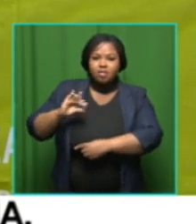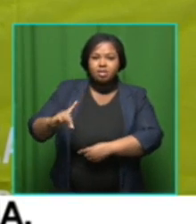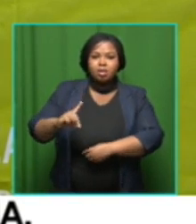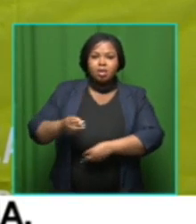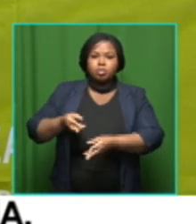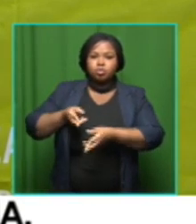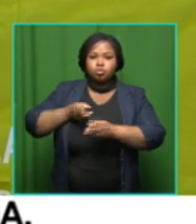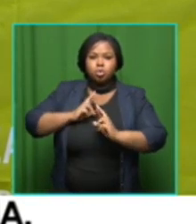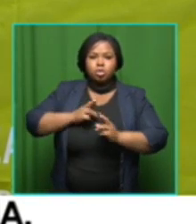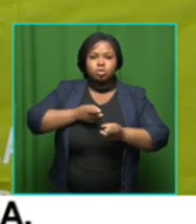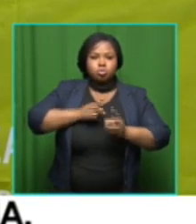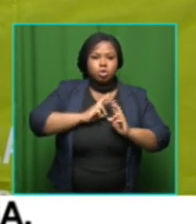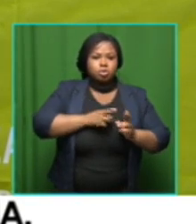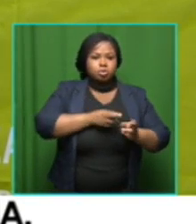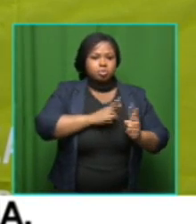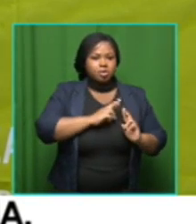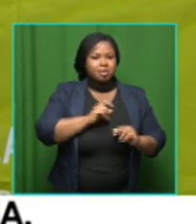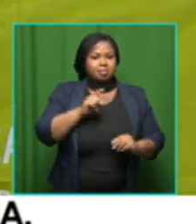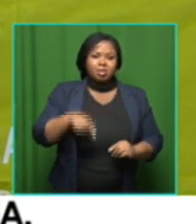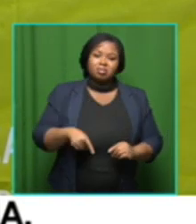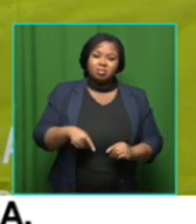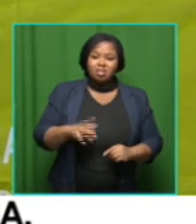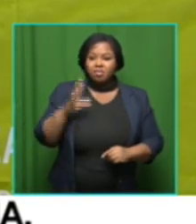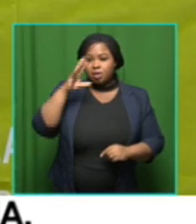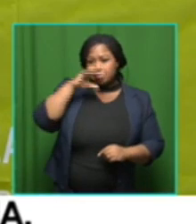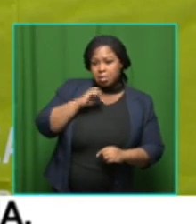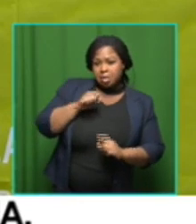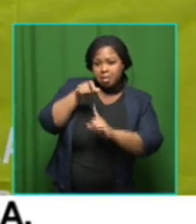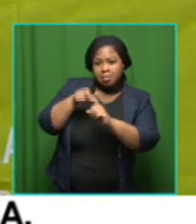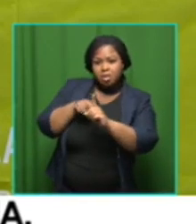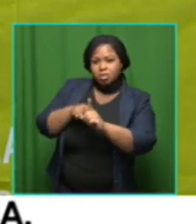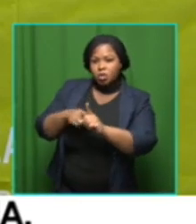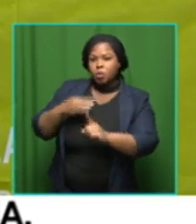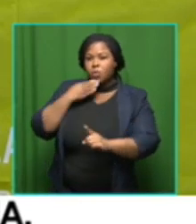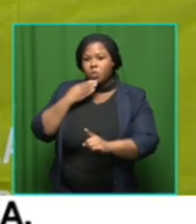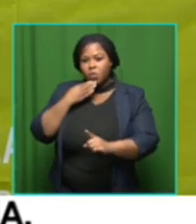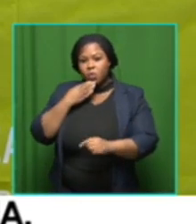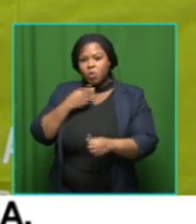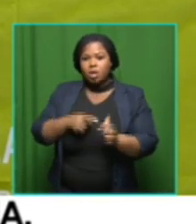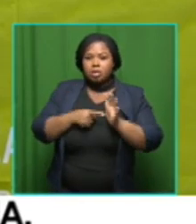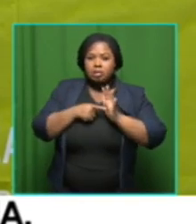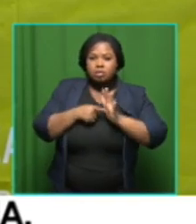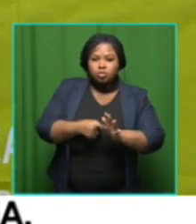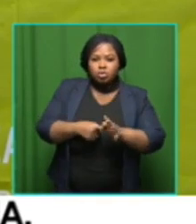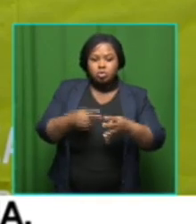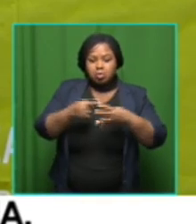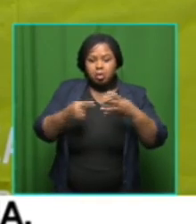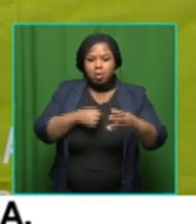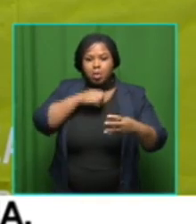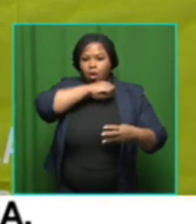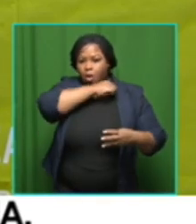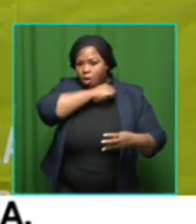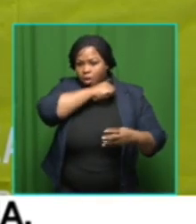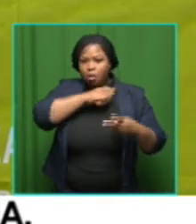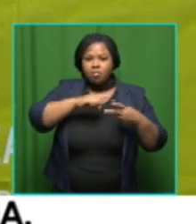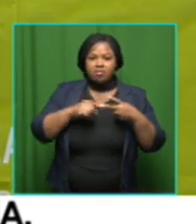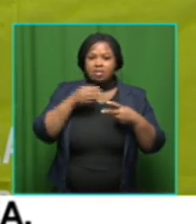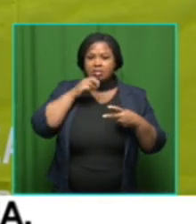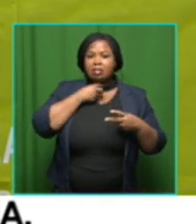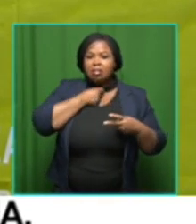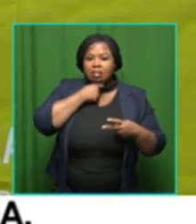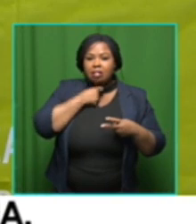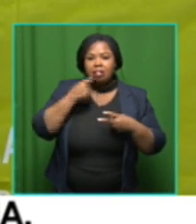COVID-19 tally. Did they suspect any patient today? Did they get one diagnosed today? And talk about how to manage that so